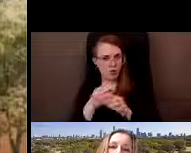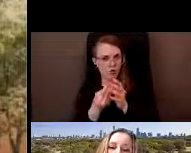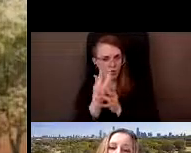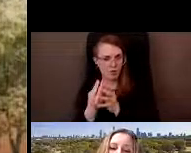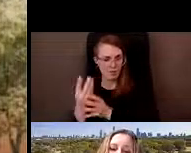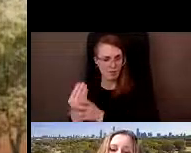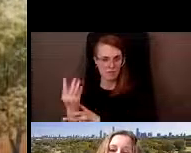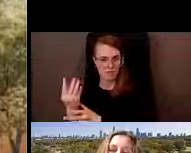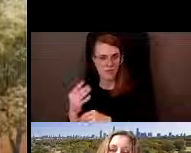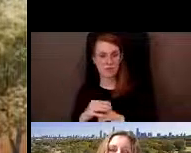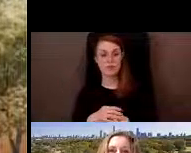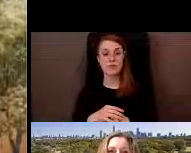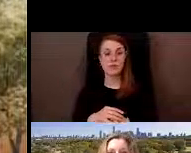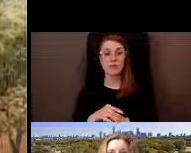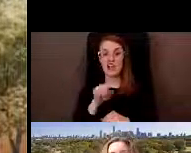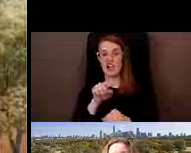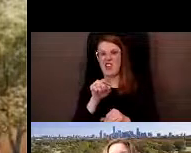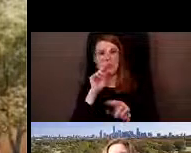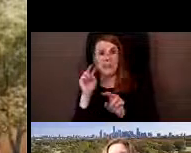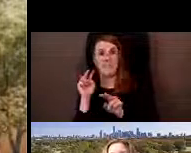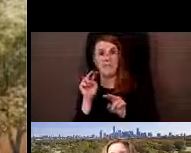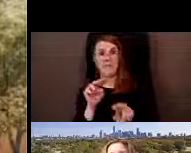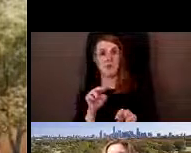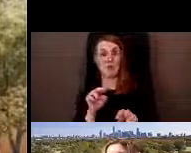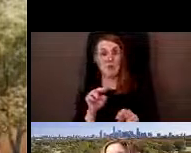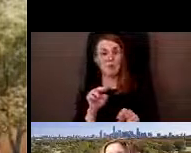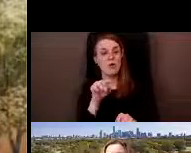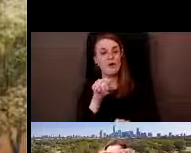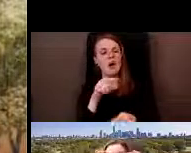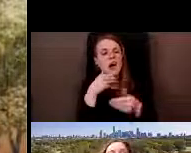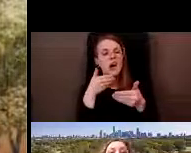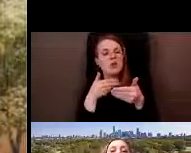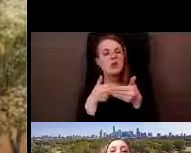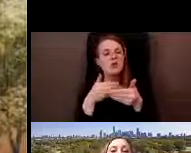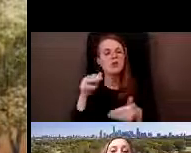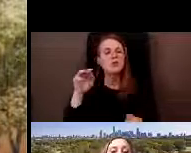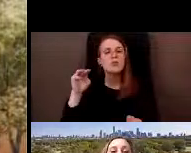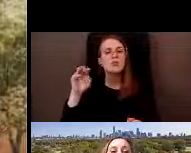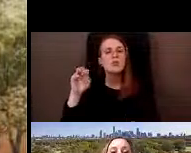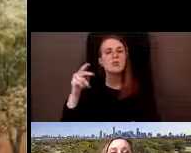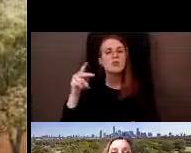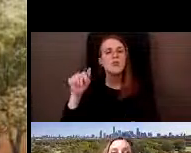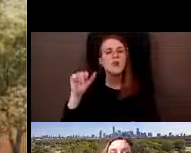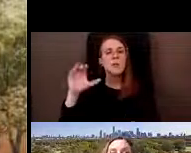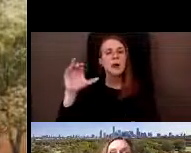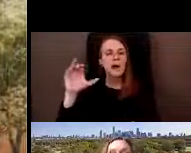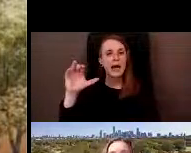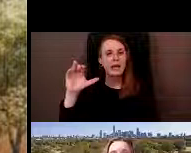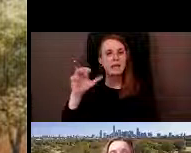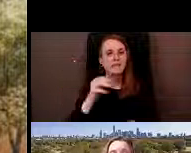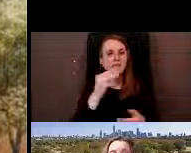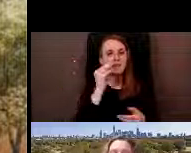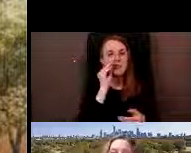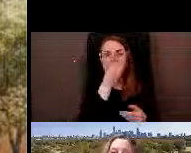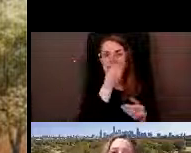And this is a view. So I'm closer to Mopac, the botanical garden area, looking towards the lake,